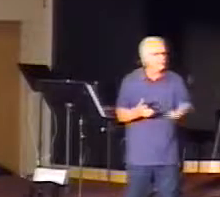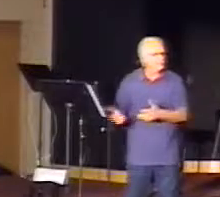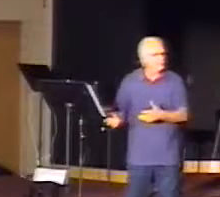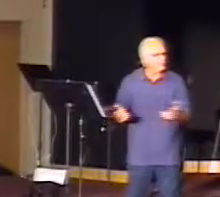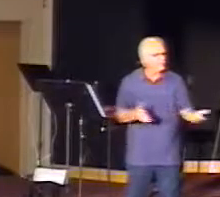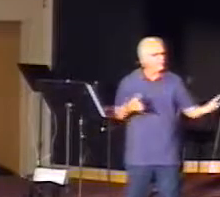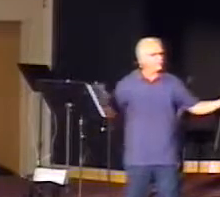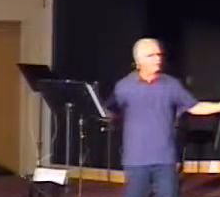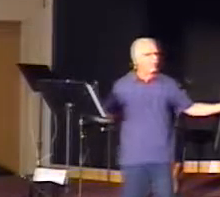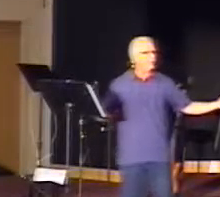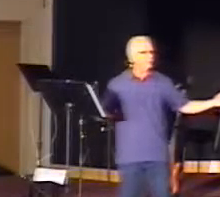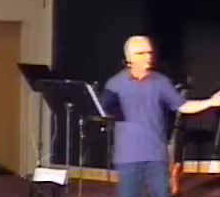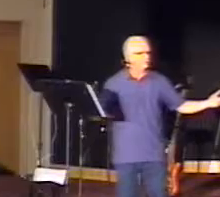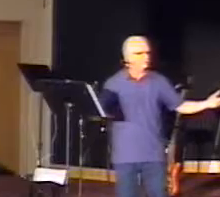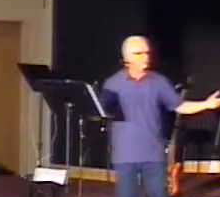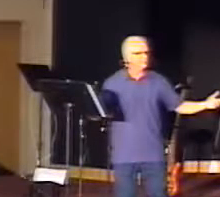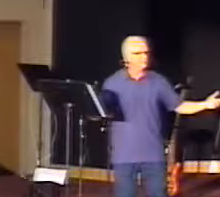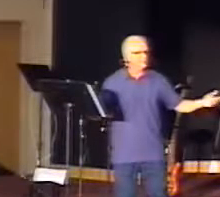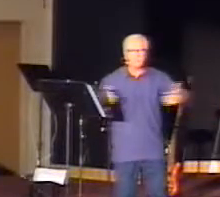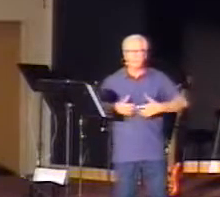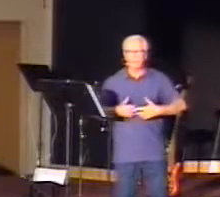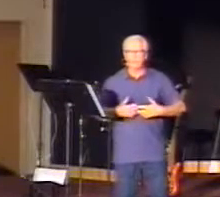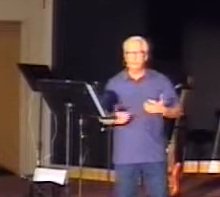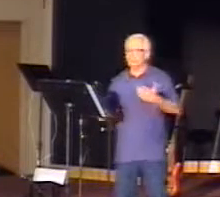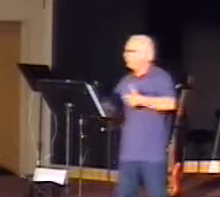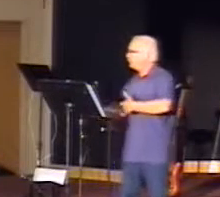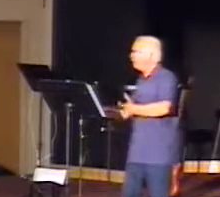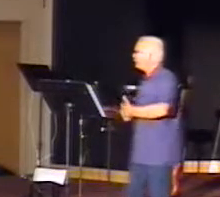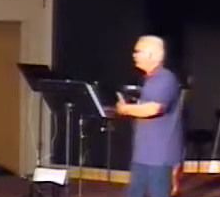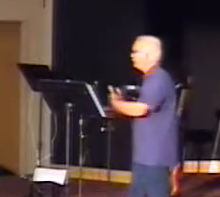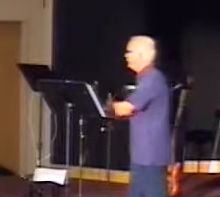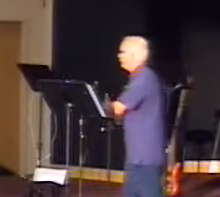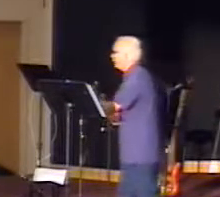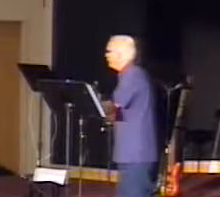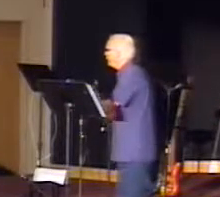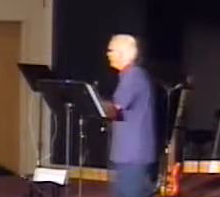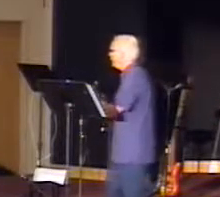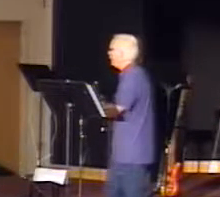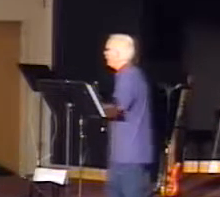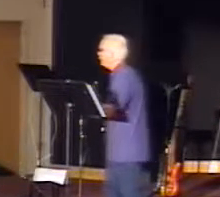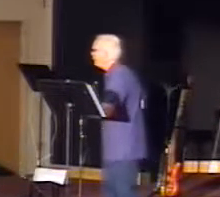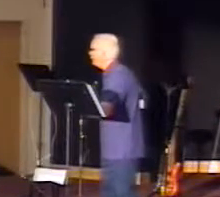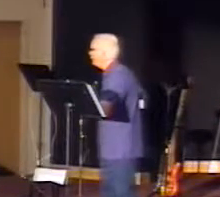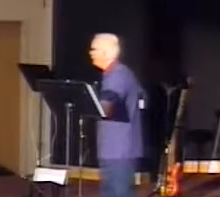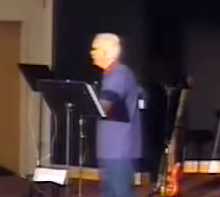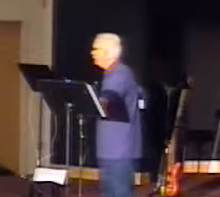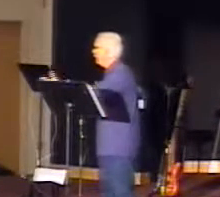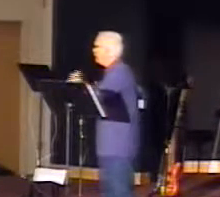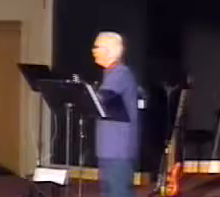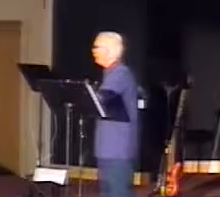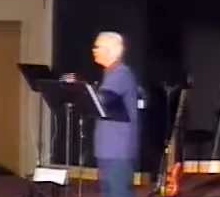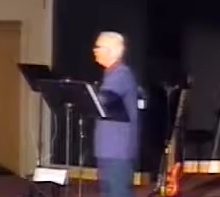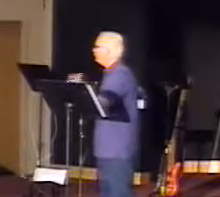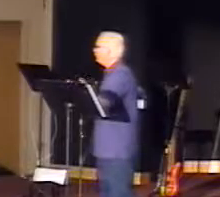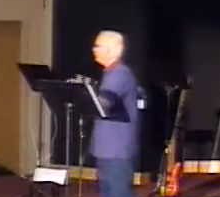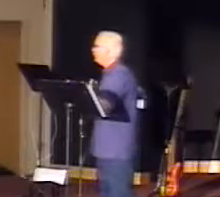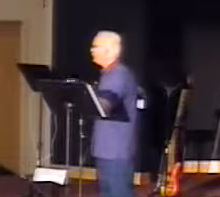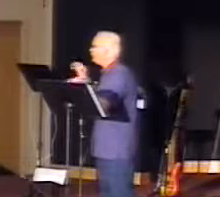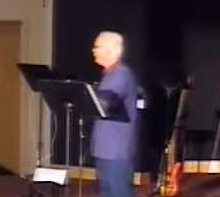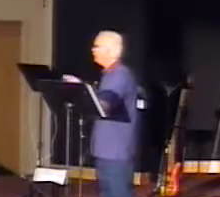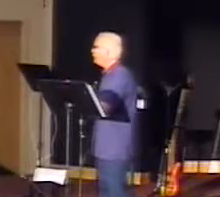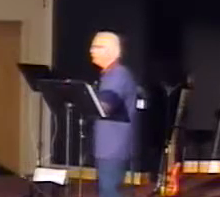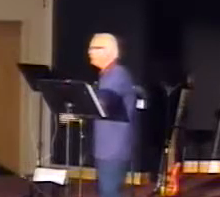ask and you don't receive because you're asking wrong. You're asking for your will, for your pleasures, for things that work out for you. But God may want something to work